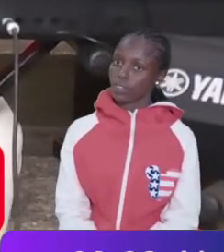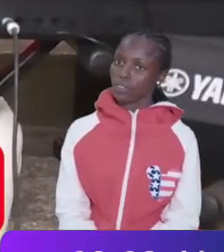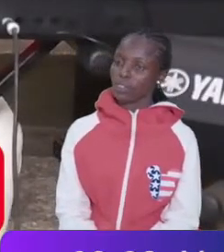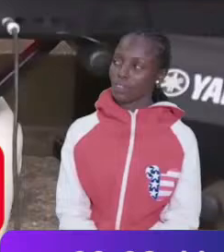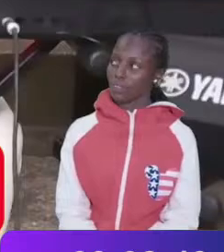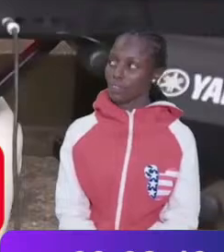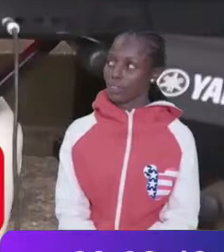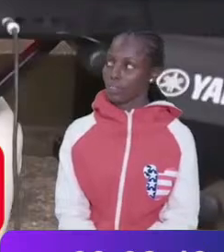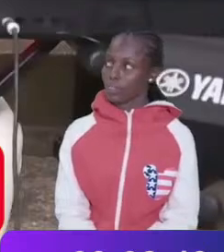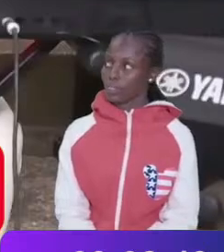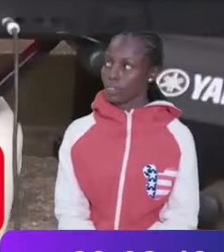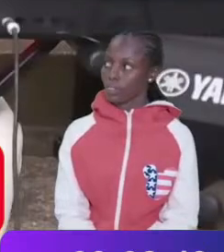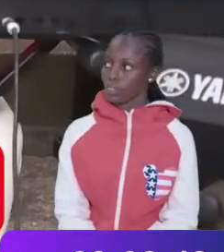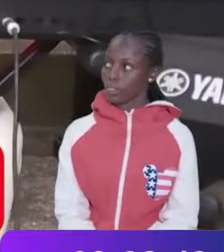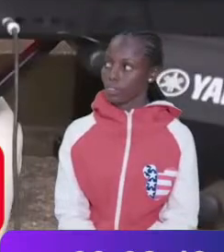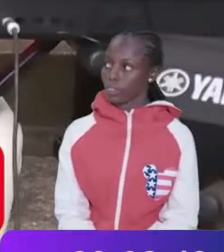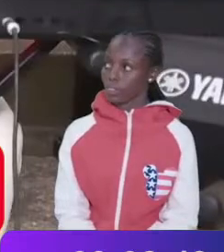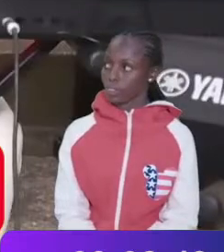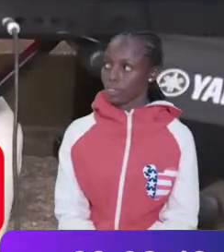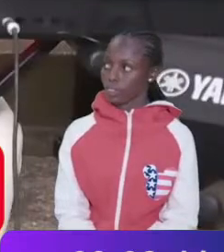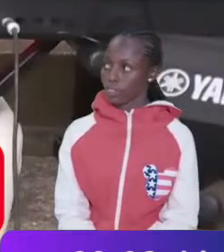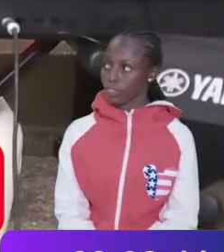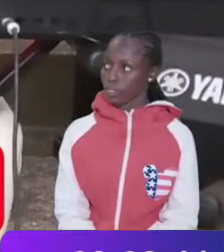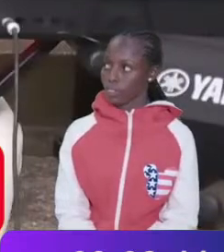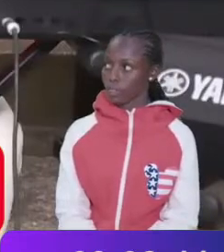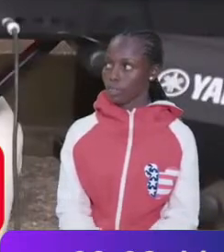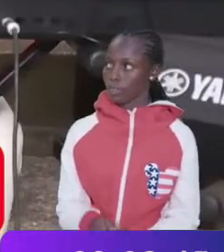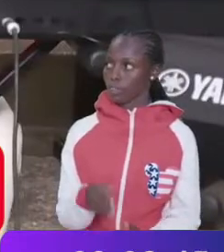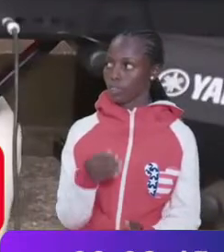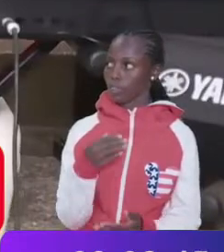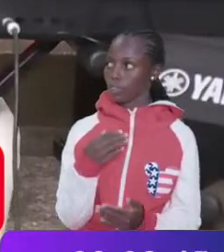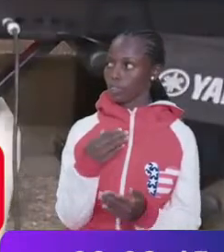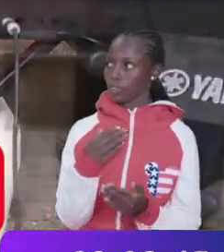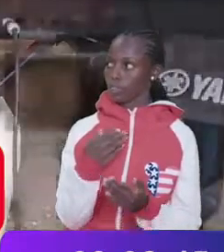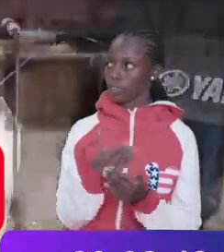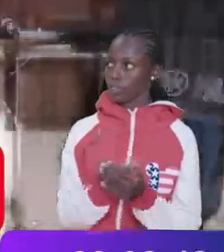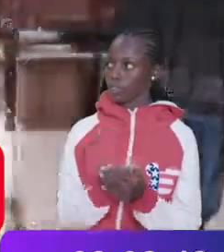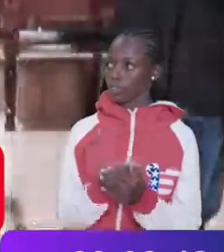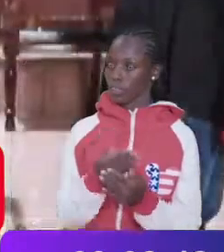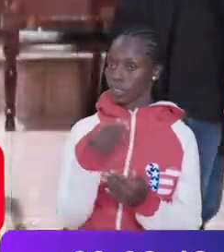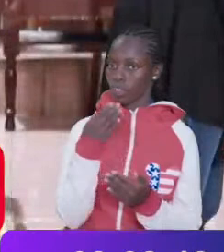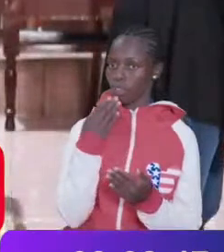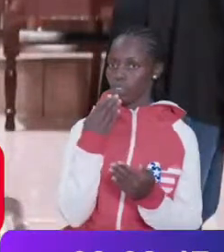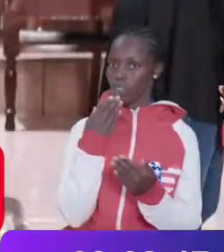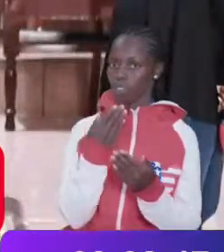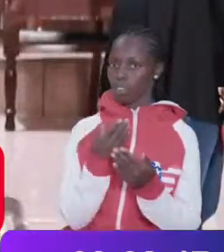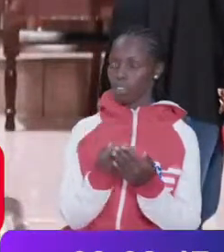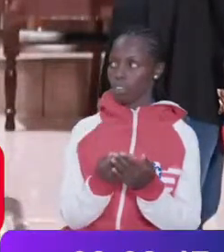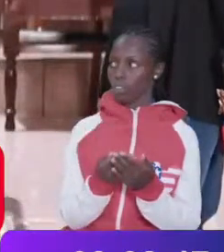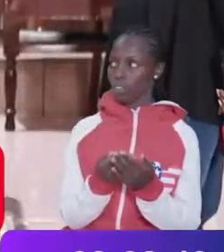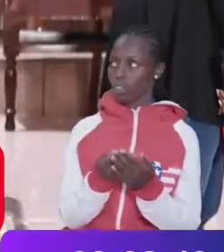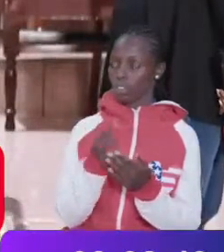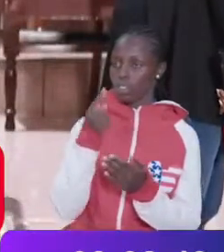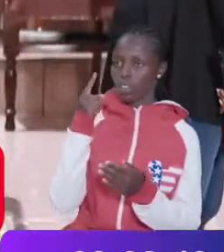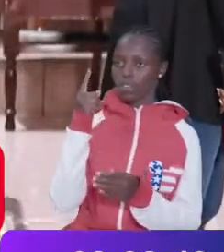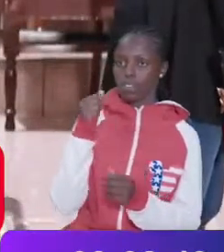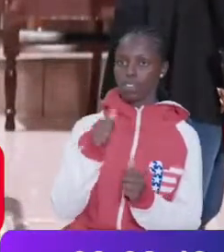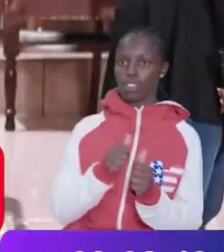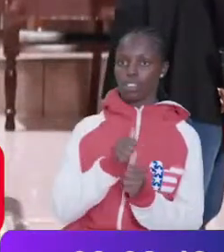a session of thanksgiving this wonderful morning. Hallelujah, we love you. We just thank the Lord for this Father that He has brought